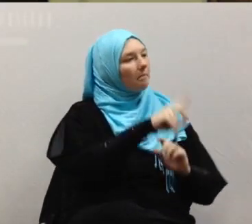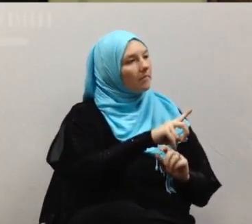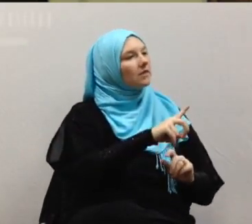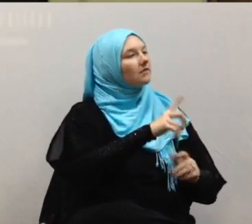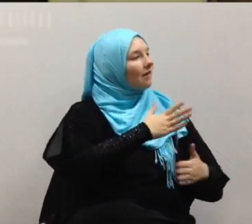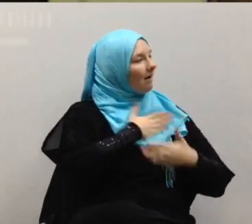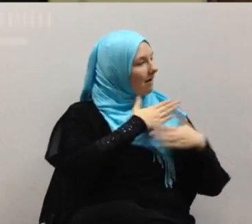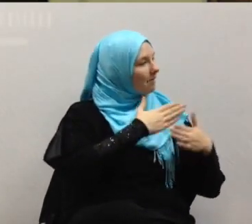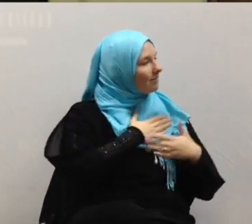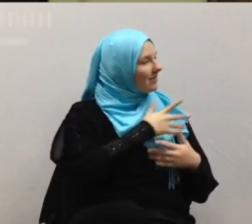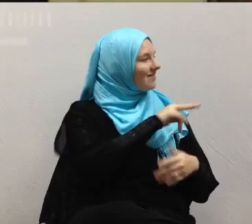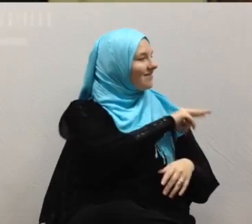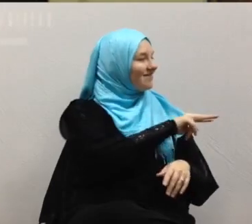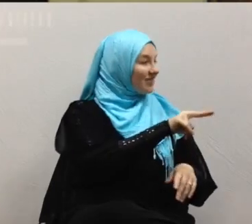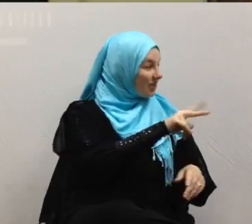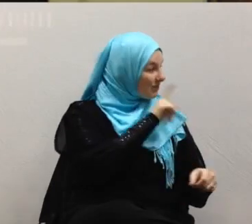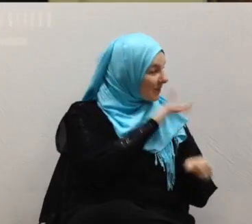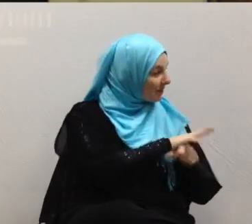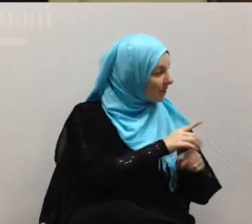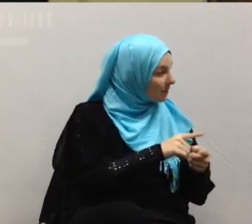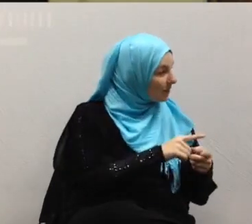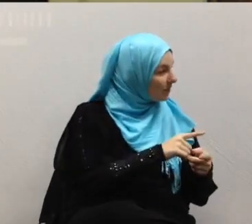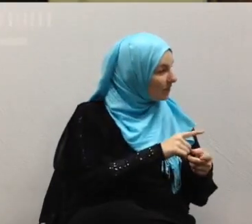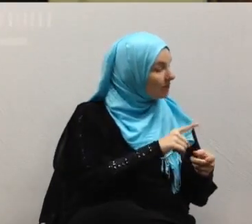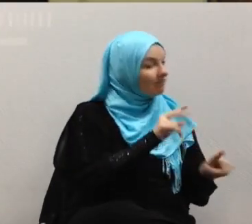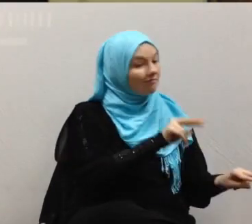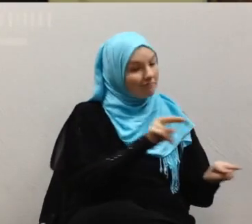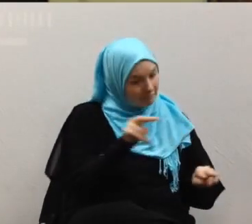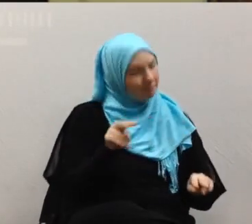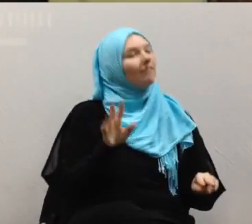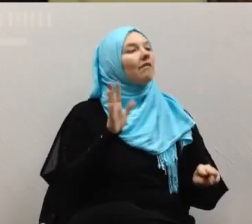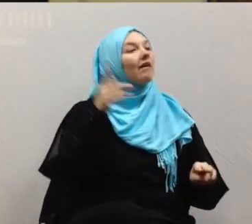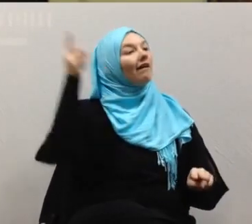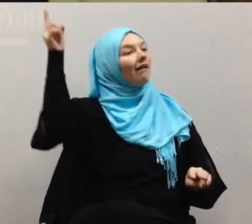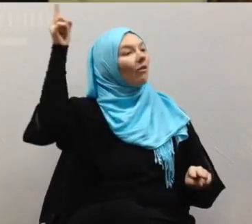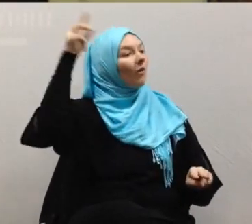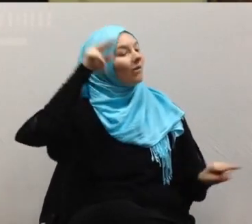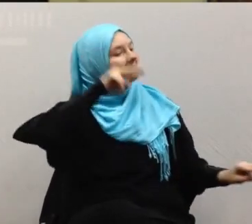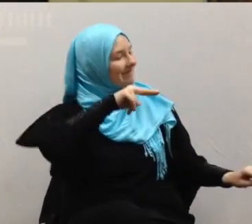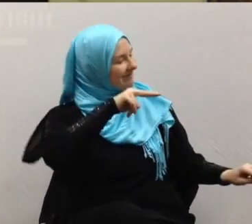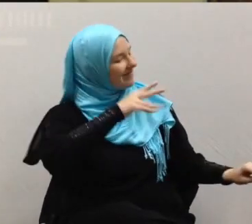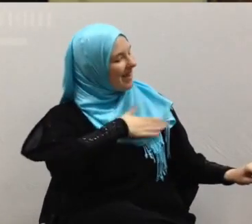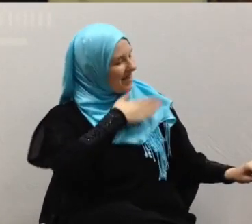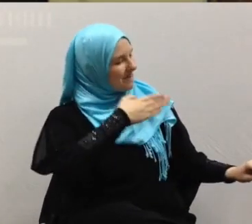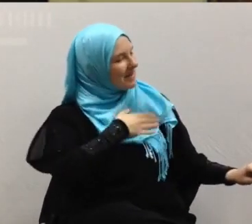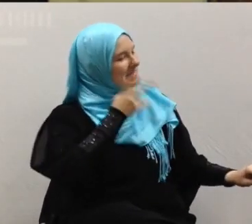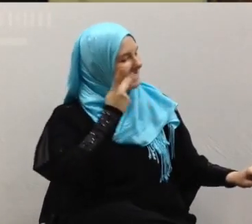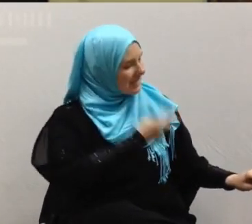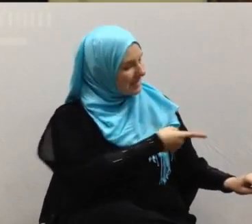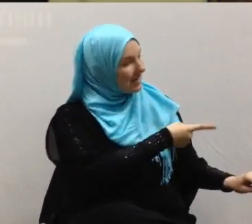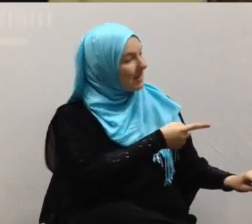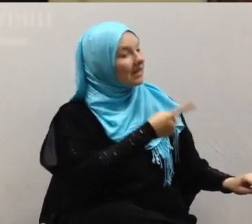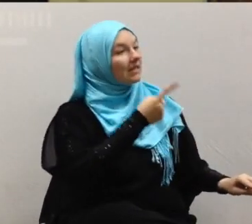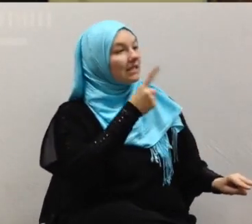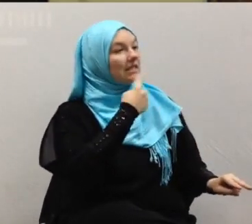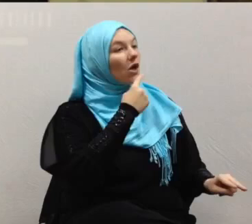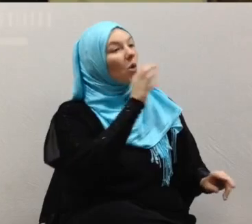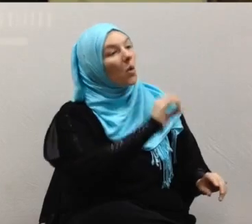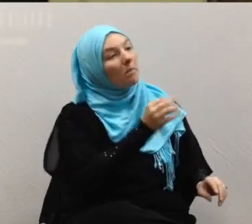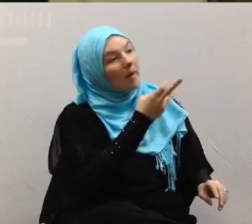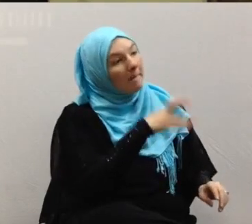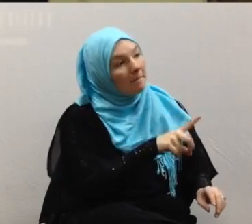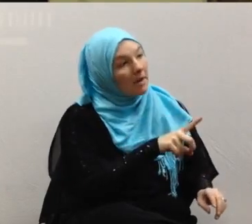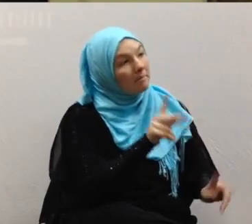they have given to the Prophet sallallahu alayhi wa sallam. Indeed, those who pledge allegiance to you, O Muhammad, they are actually